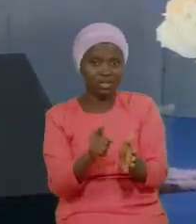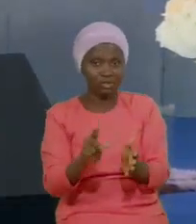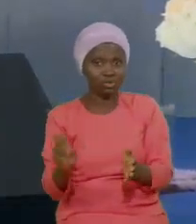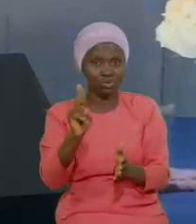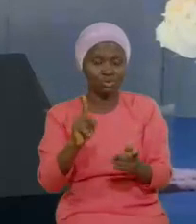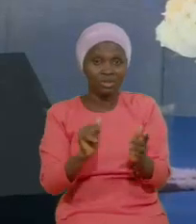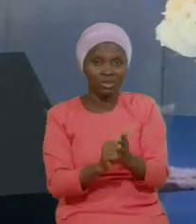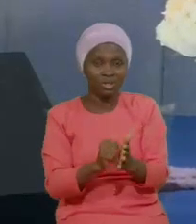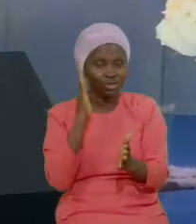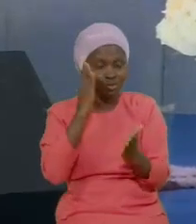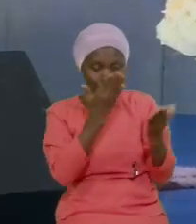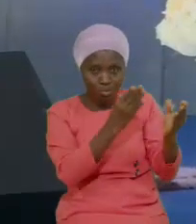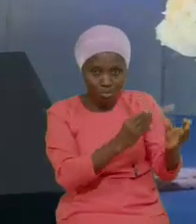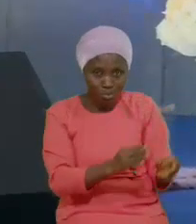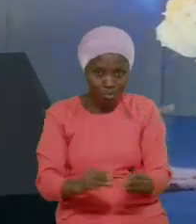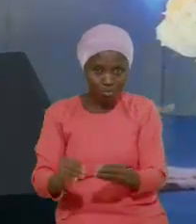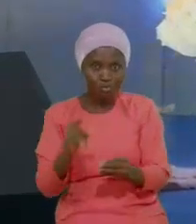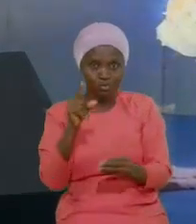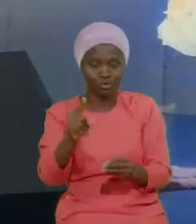forward.